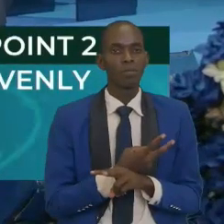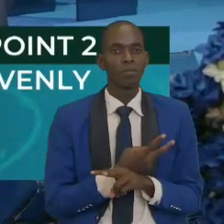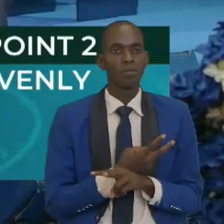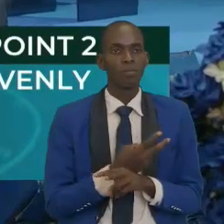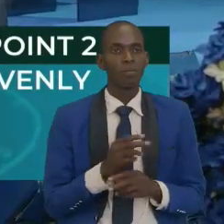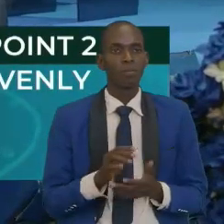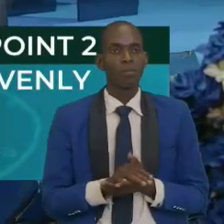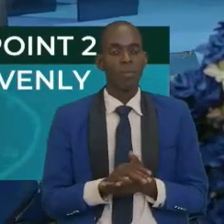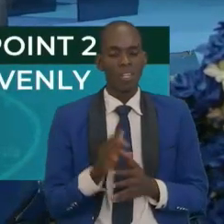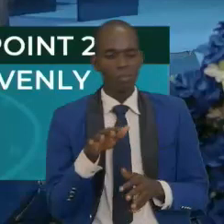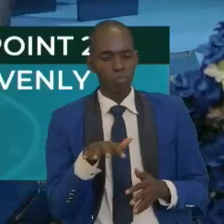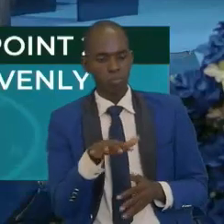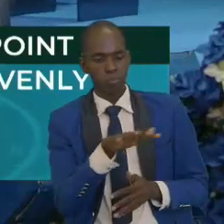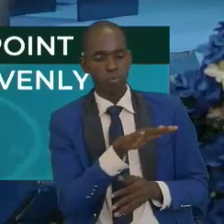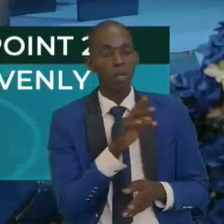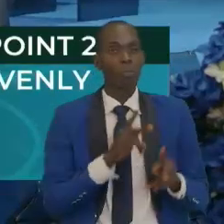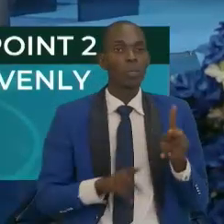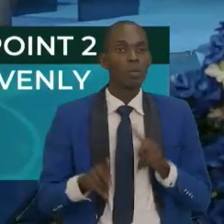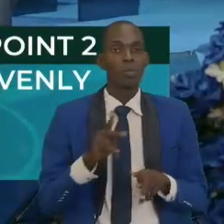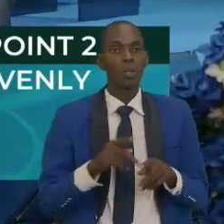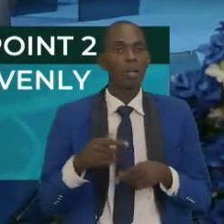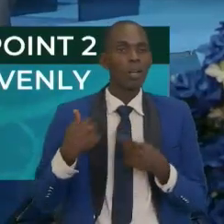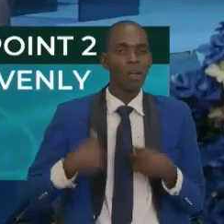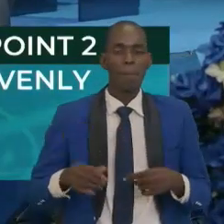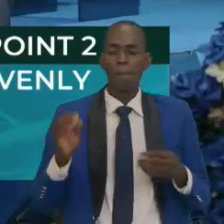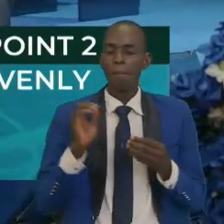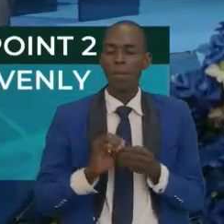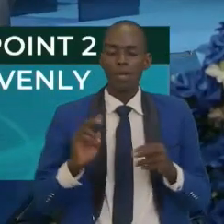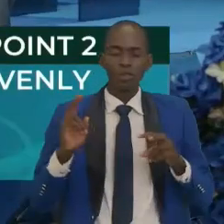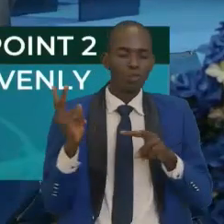These people had waxed gross,